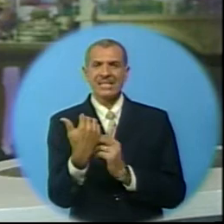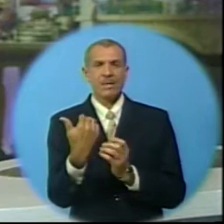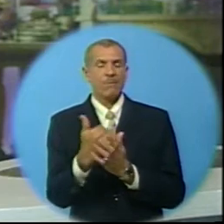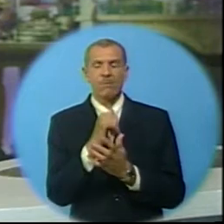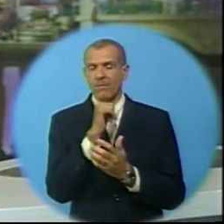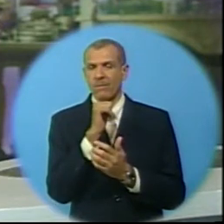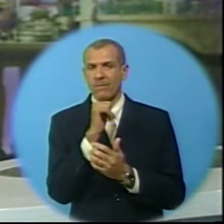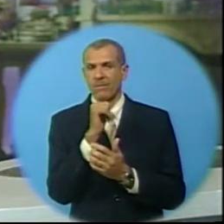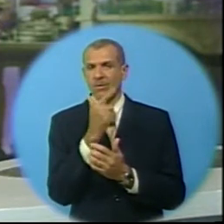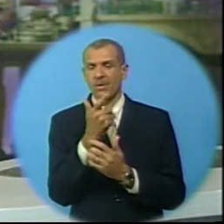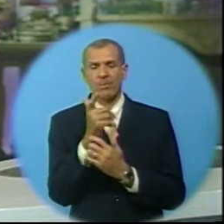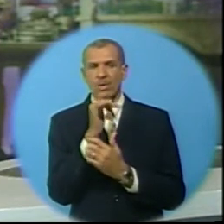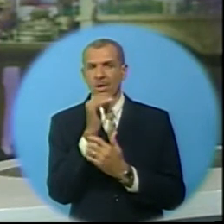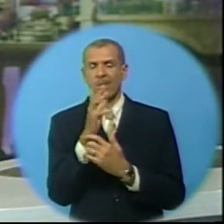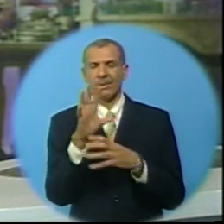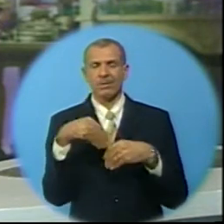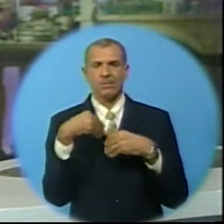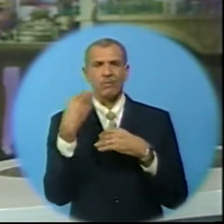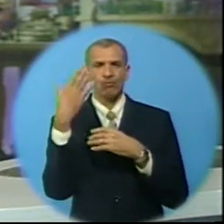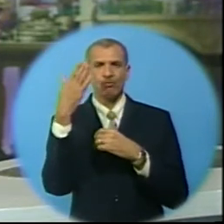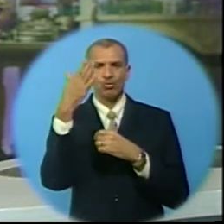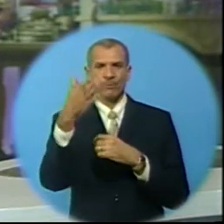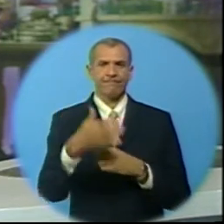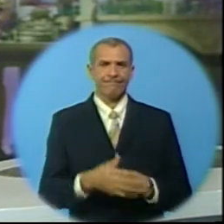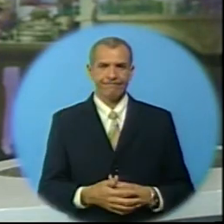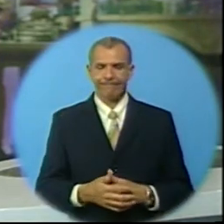be tolerated in the future.